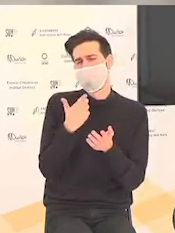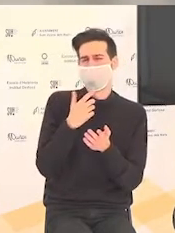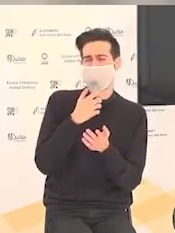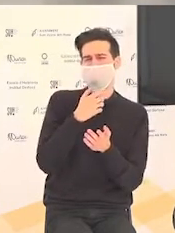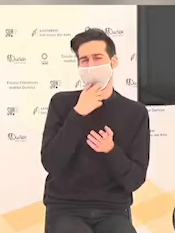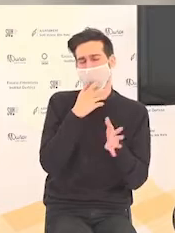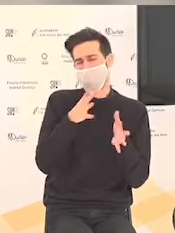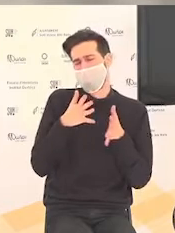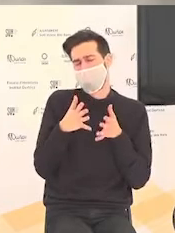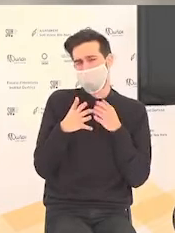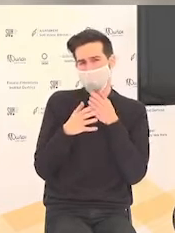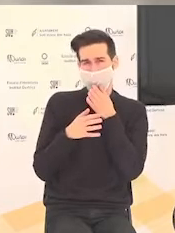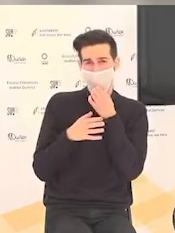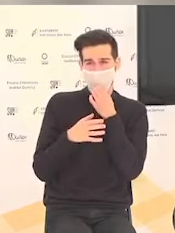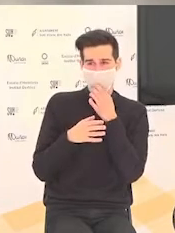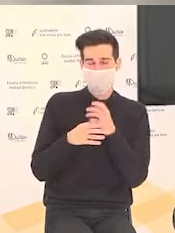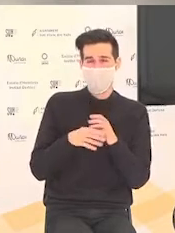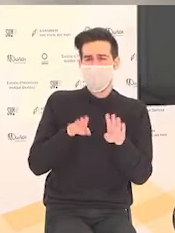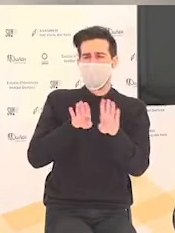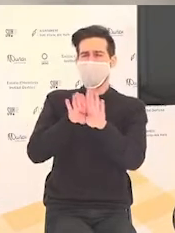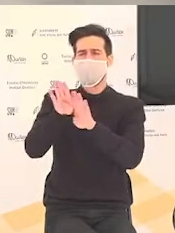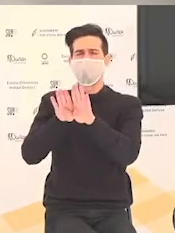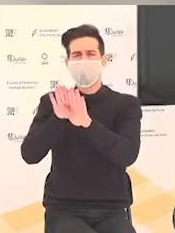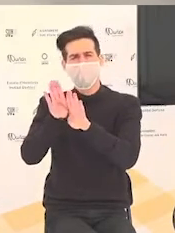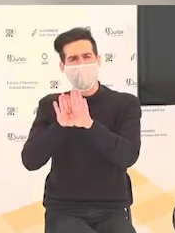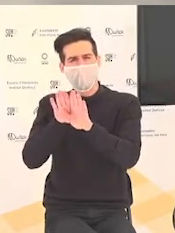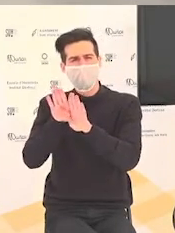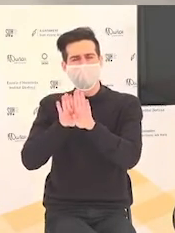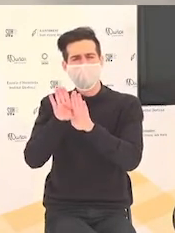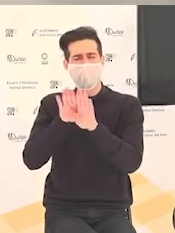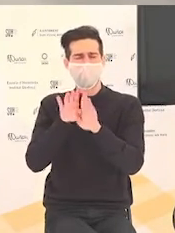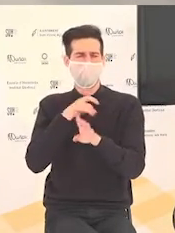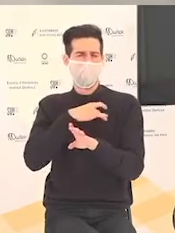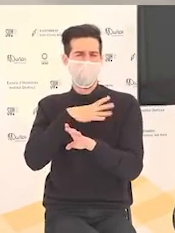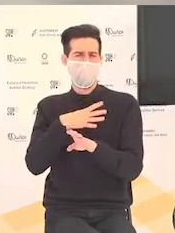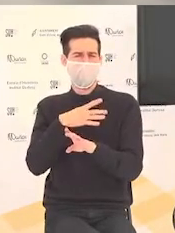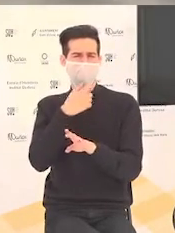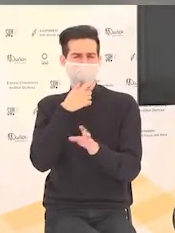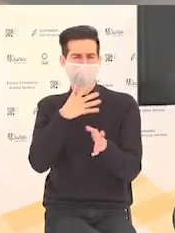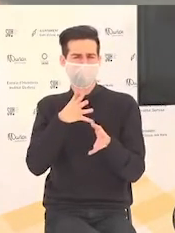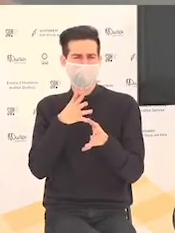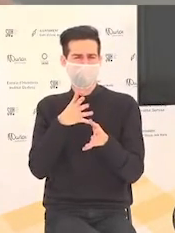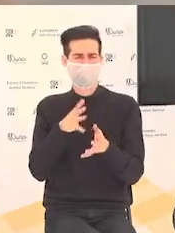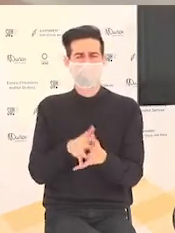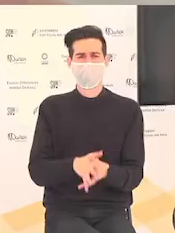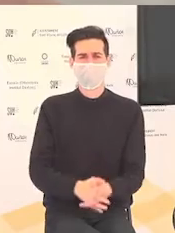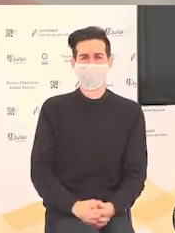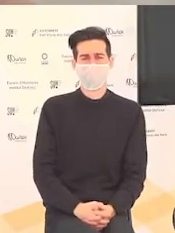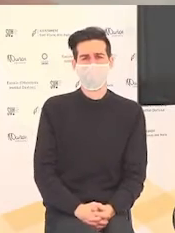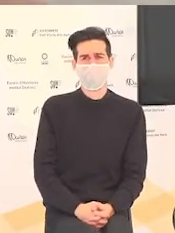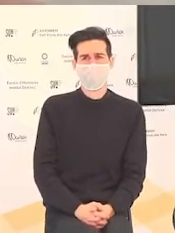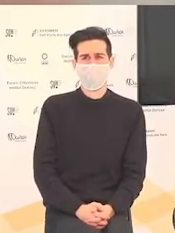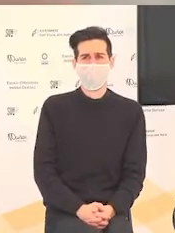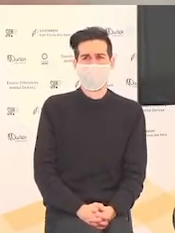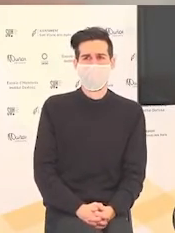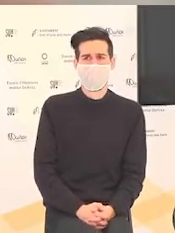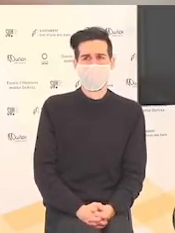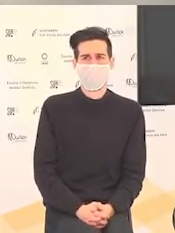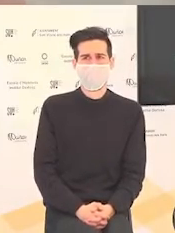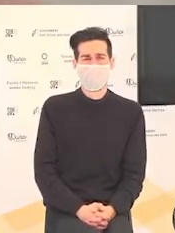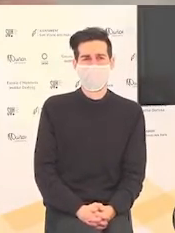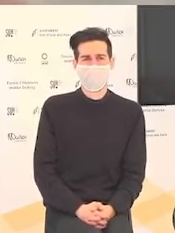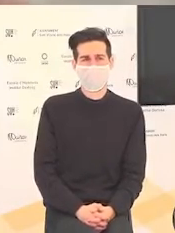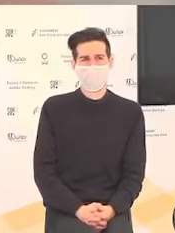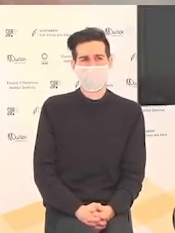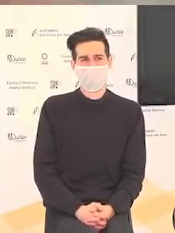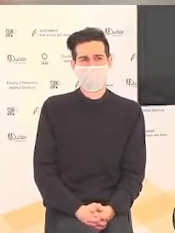con el blanco. By making this vegan, what I like about this is that by making a coconut ganache that I'm